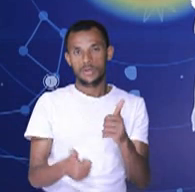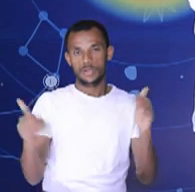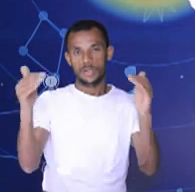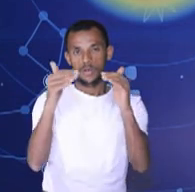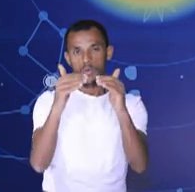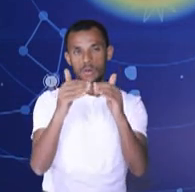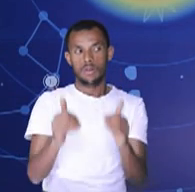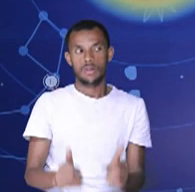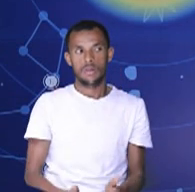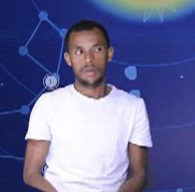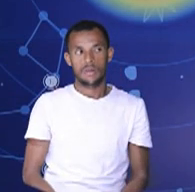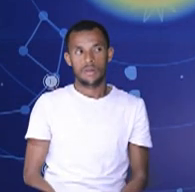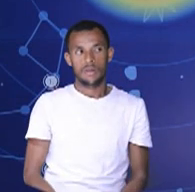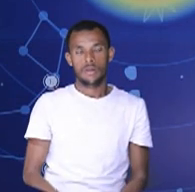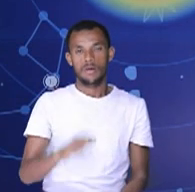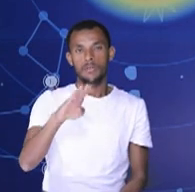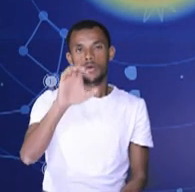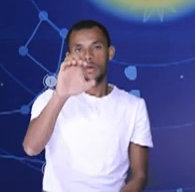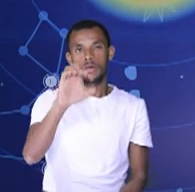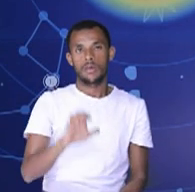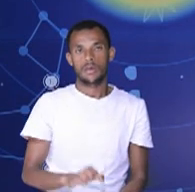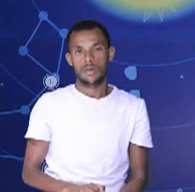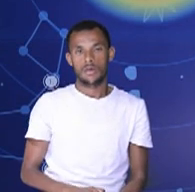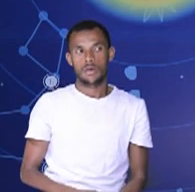equals to BE